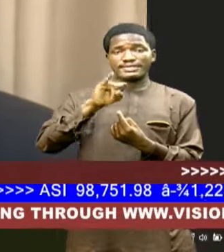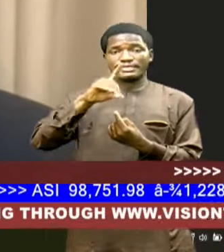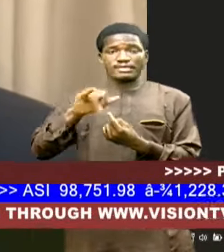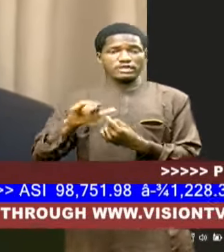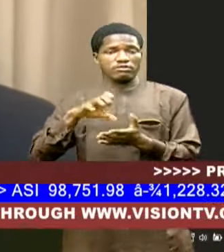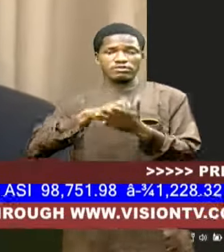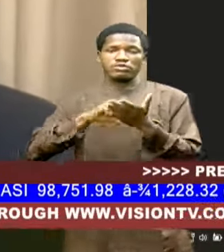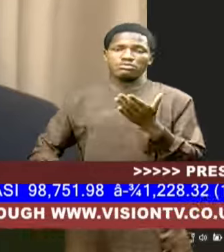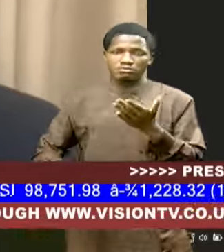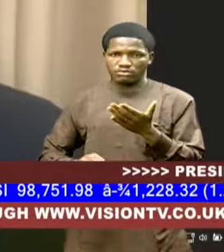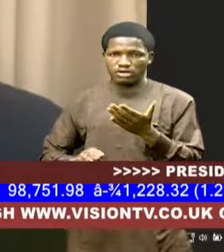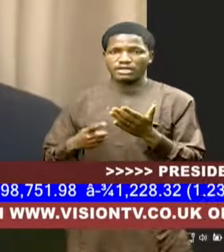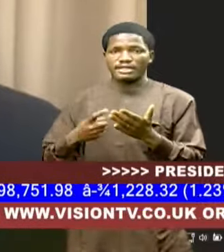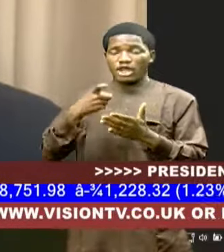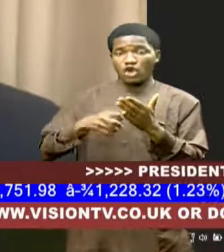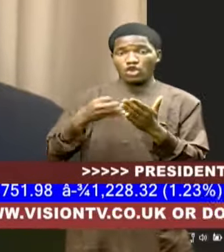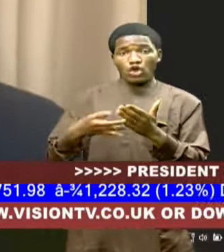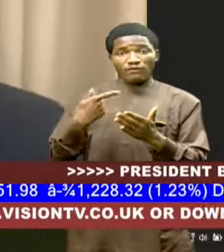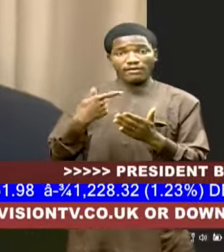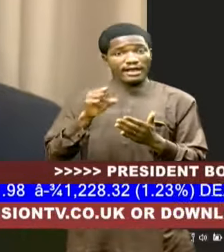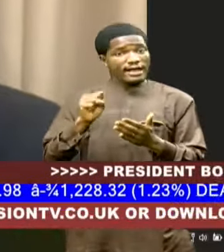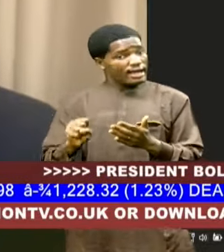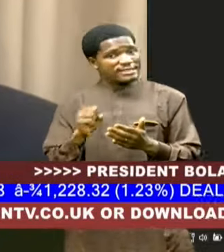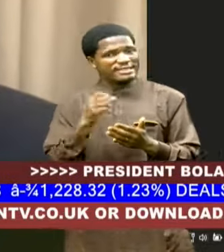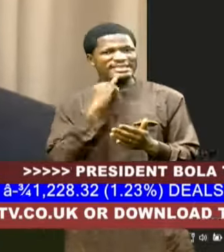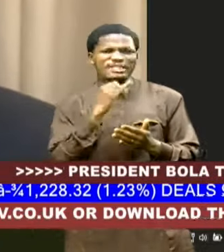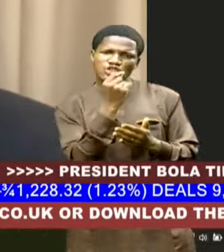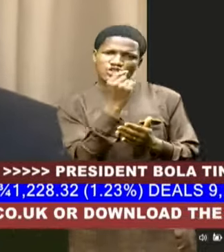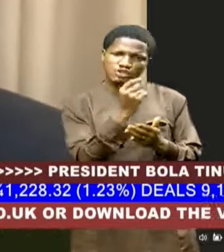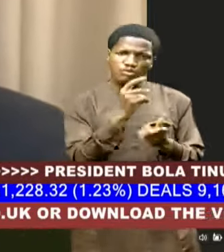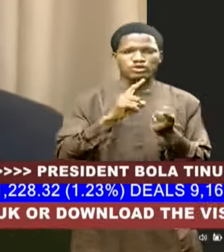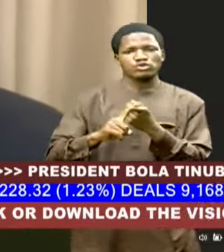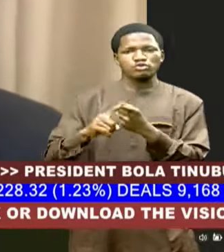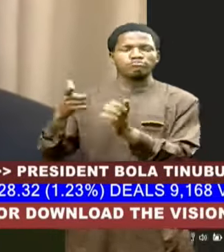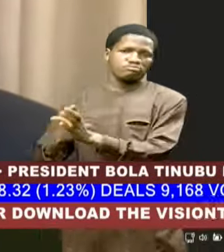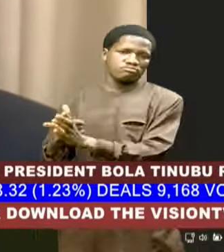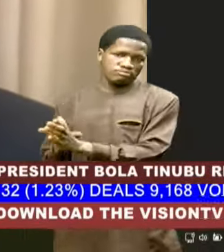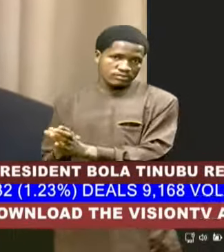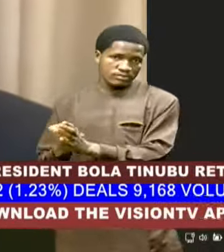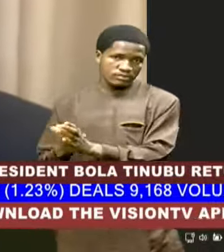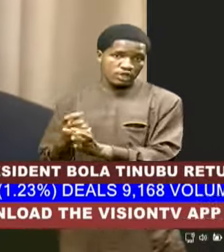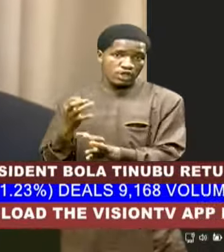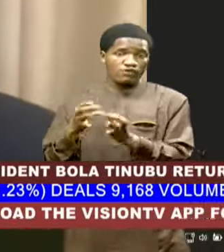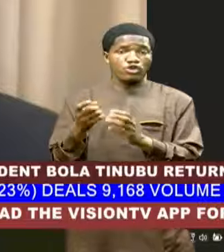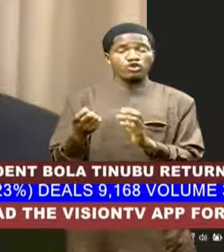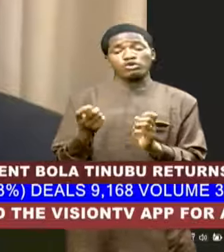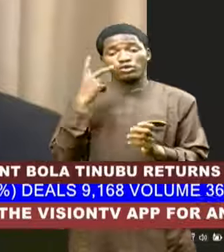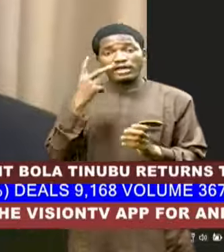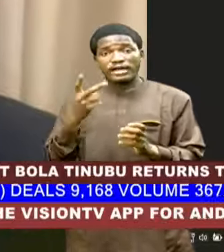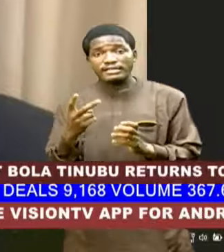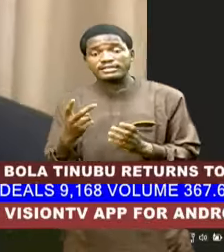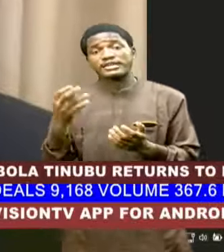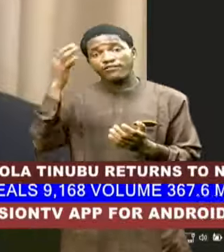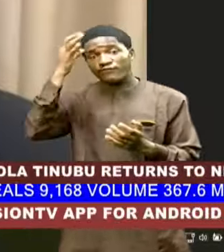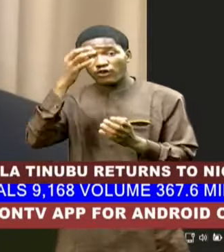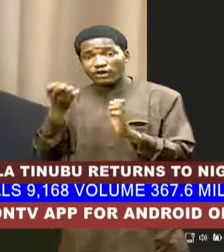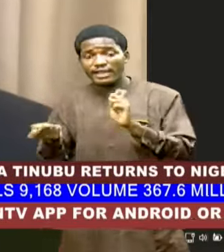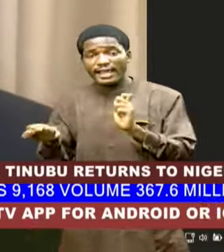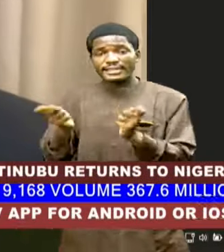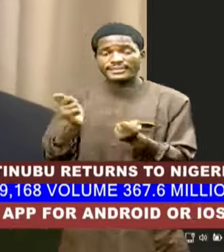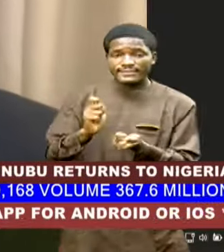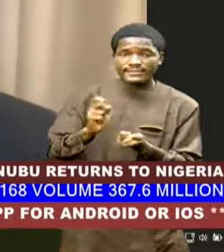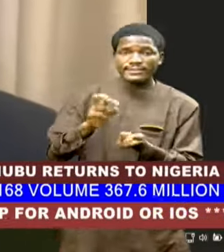fraction to that of petroleum. And as it is now, if you look at the foreign exchange rate and the rising cost of